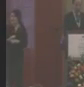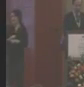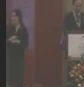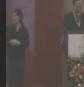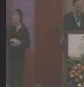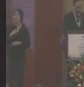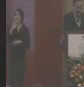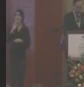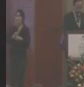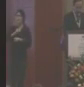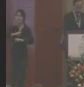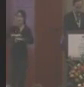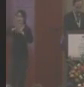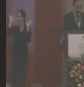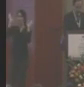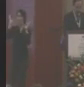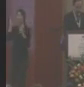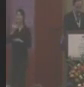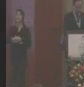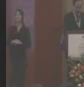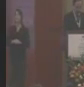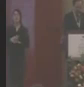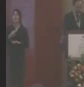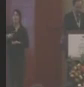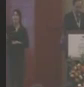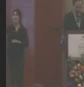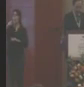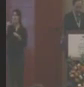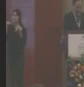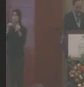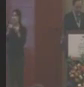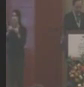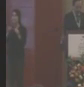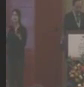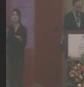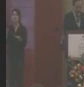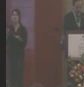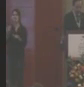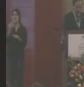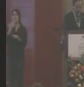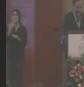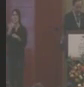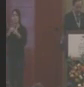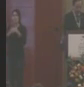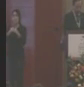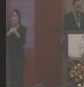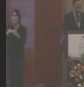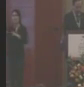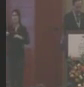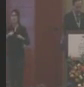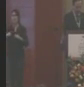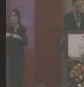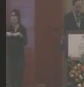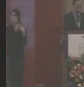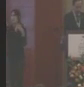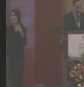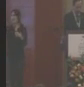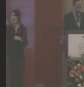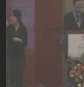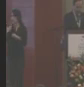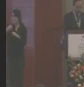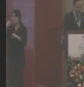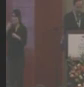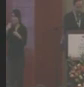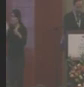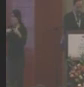both at the public and private level. It is clear that the states that are in the capacity of facing in an isolated manner the consequences